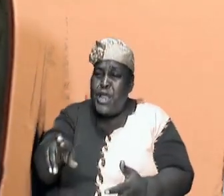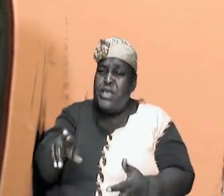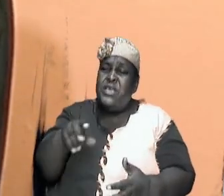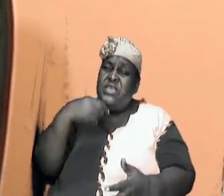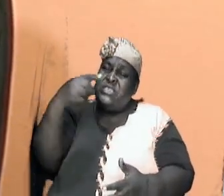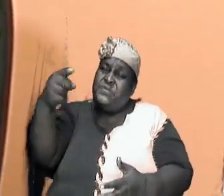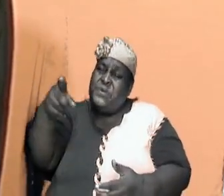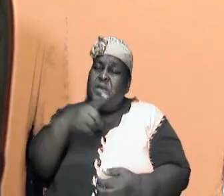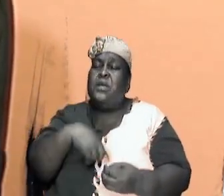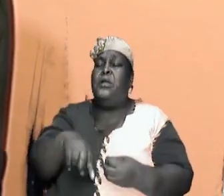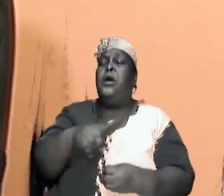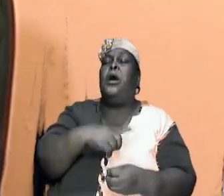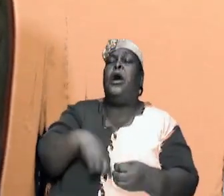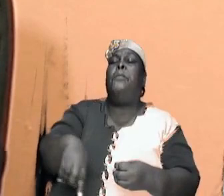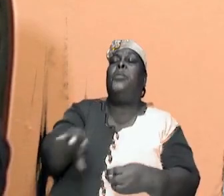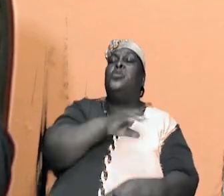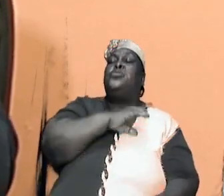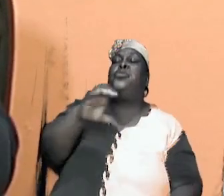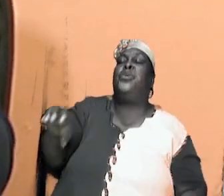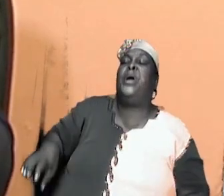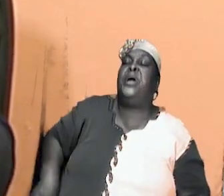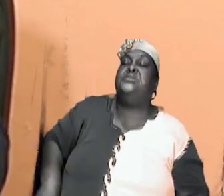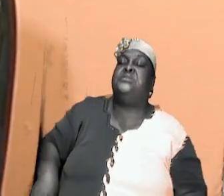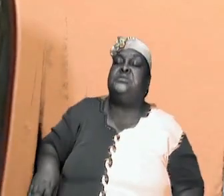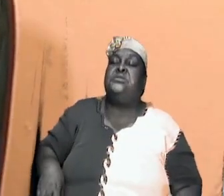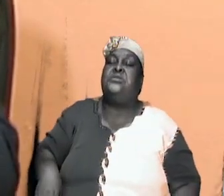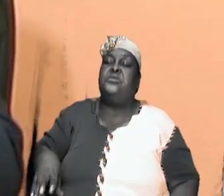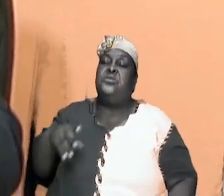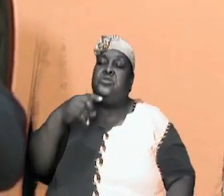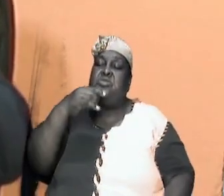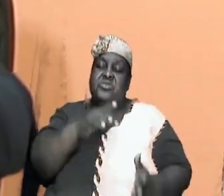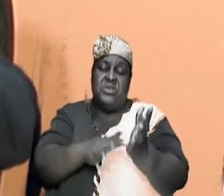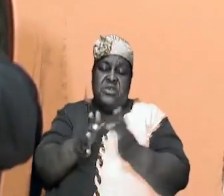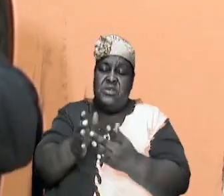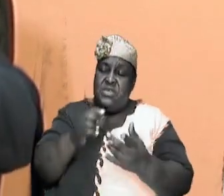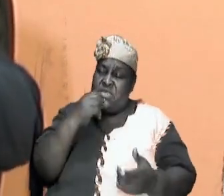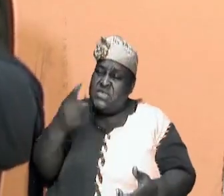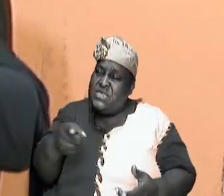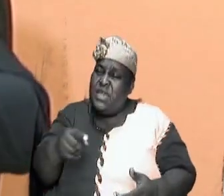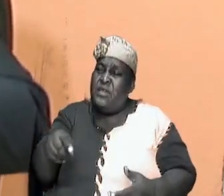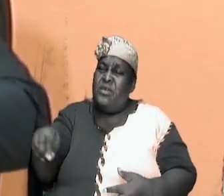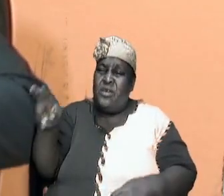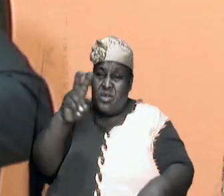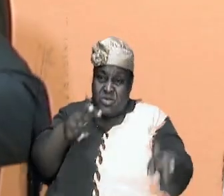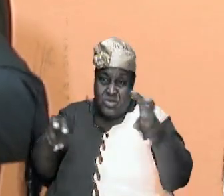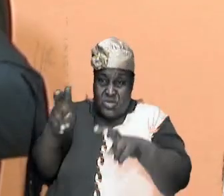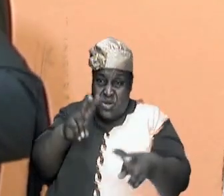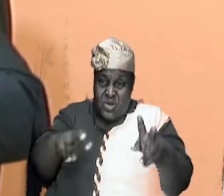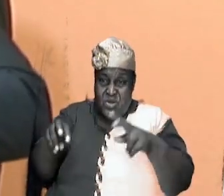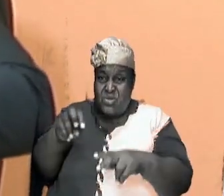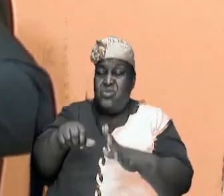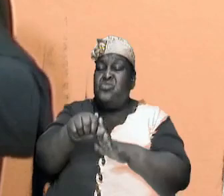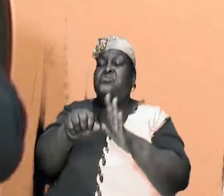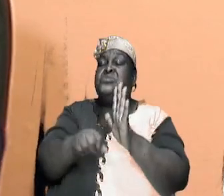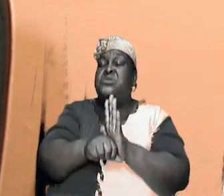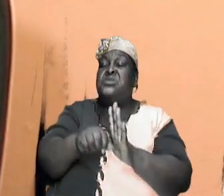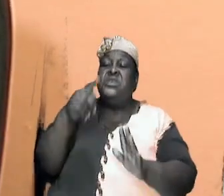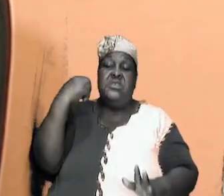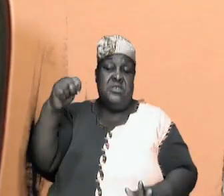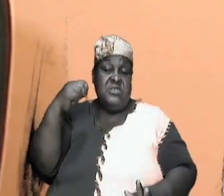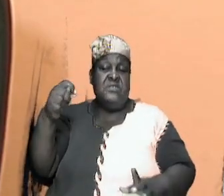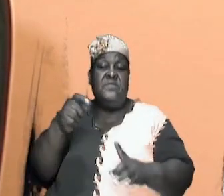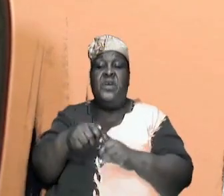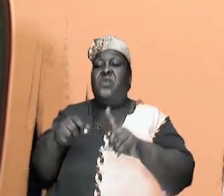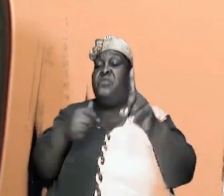referring to Christ. So he said, search the scriptures, because, you know, they testify of me. And this was